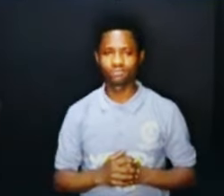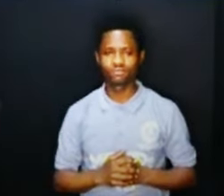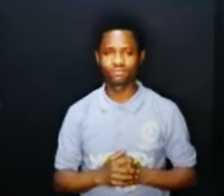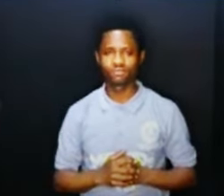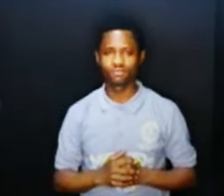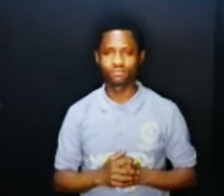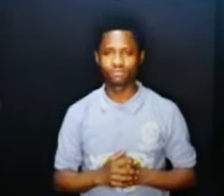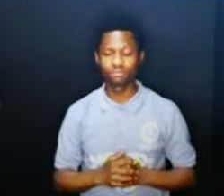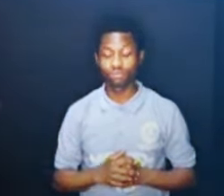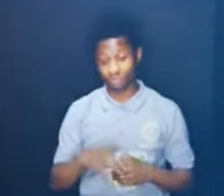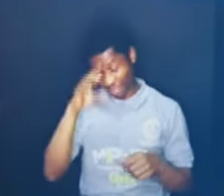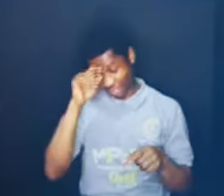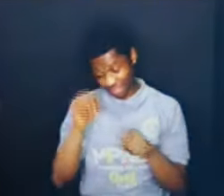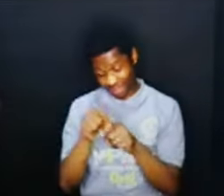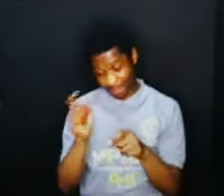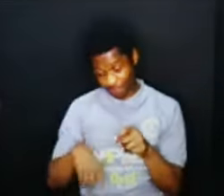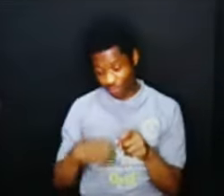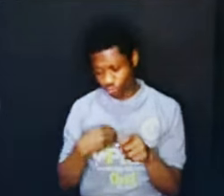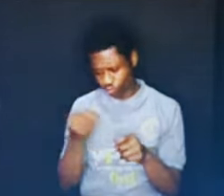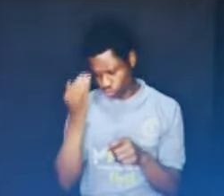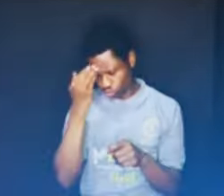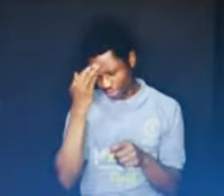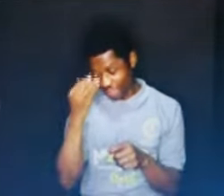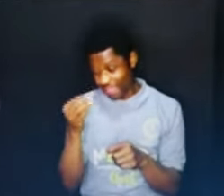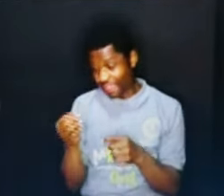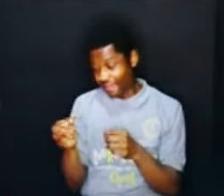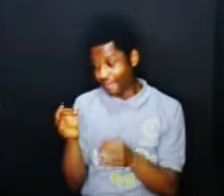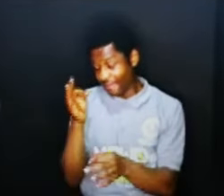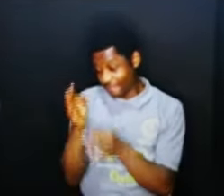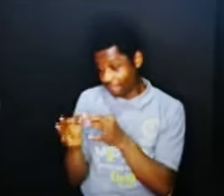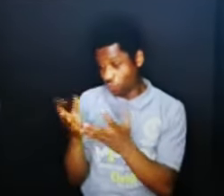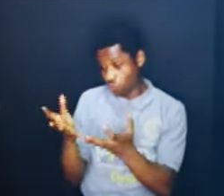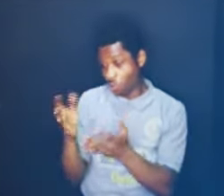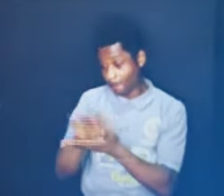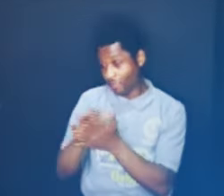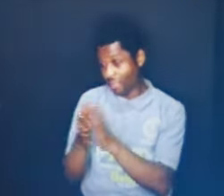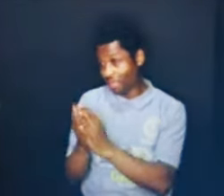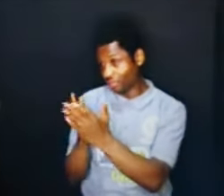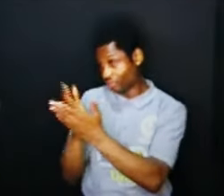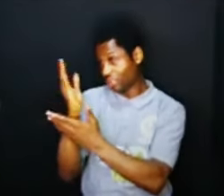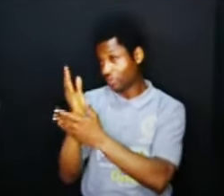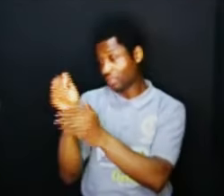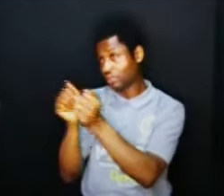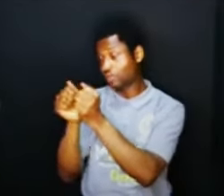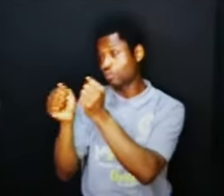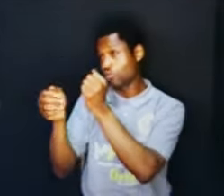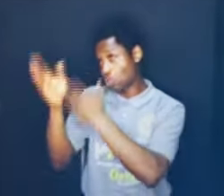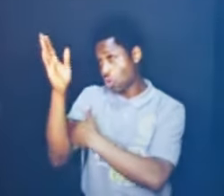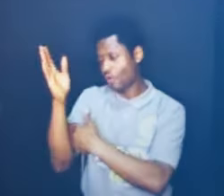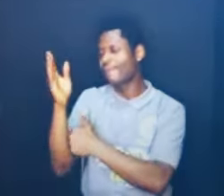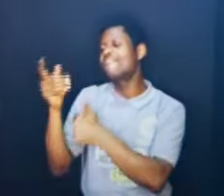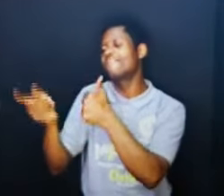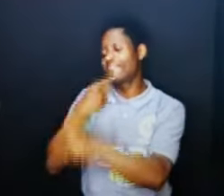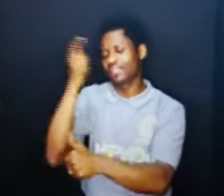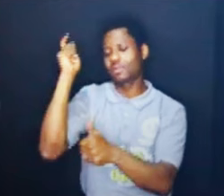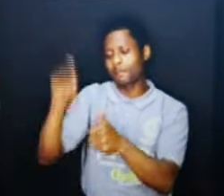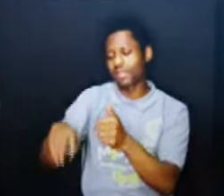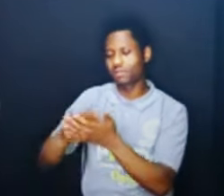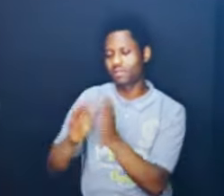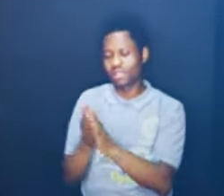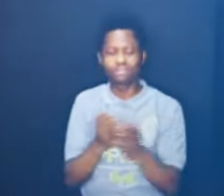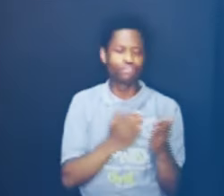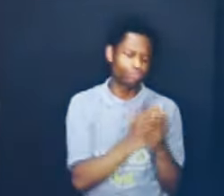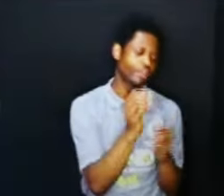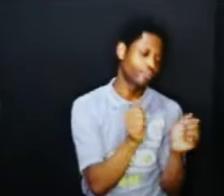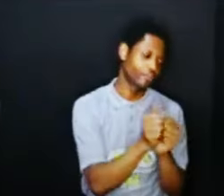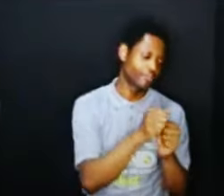sa for there. Brothers, that we cannot be right with God until we are right with one another. Na ebio adofo se yepese ani